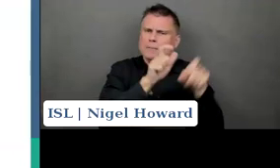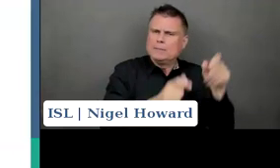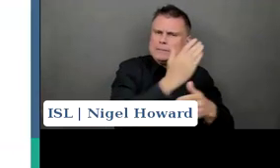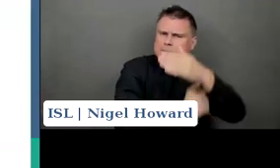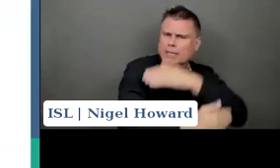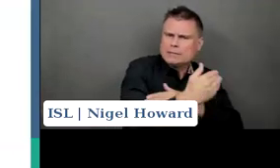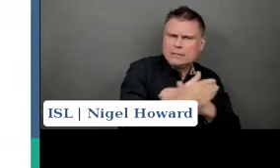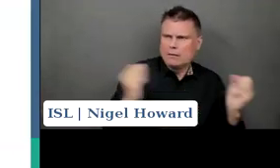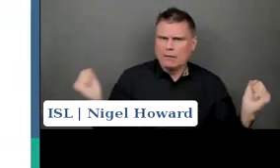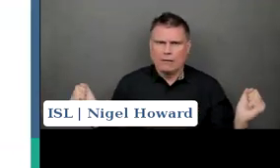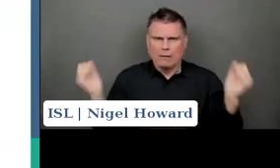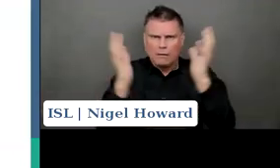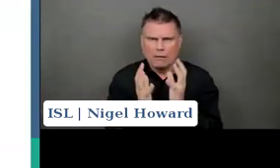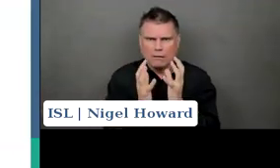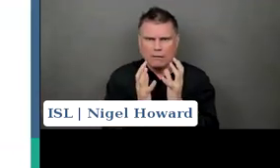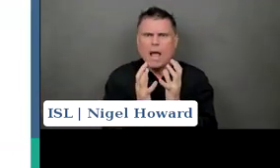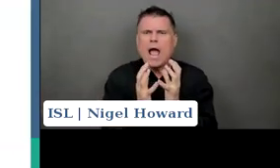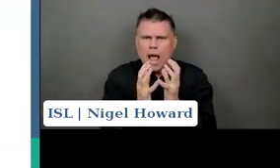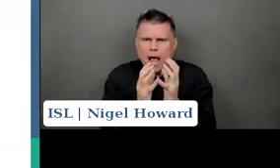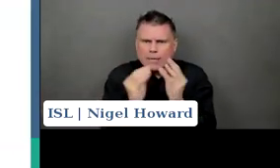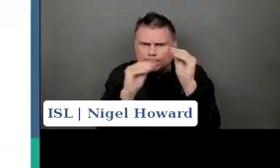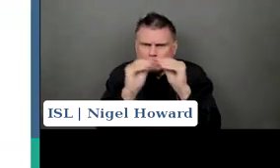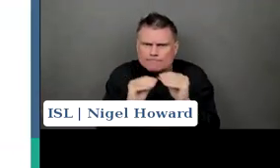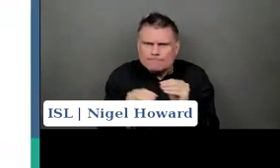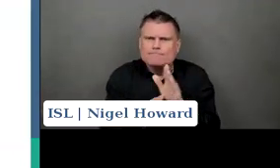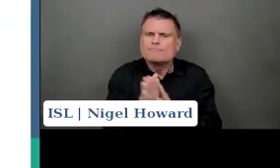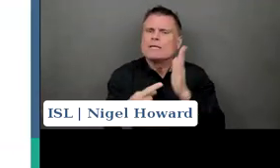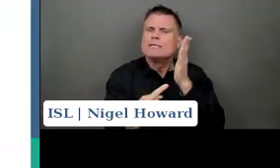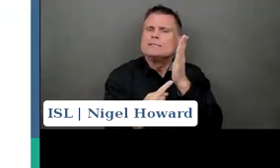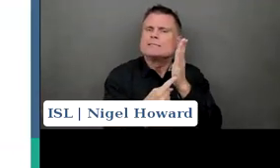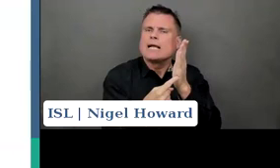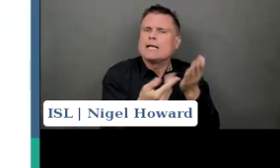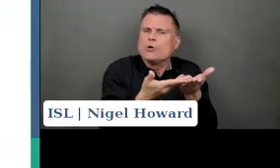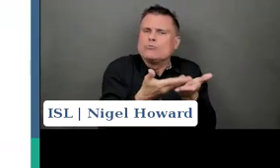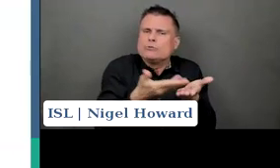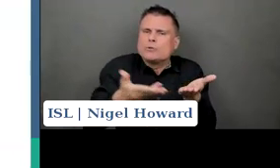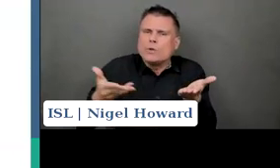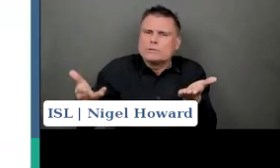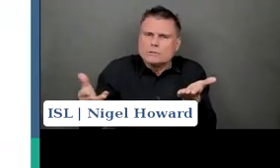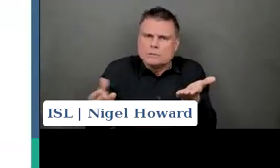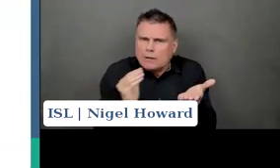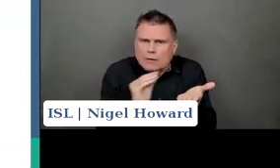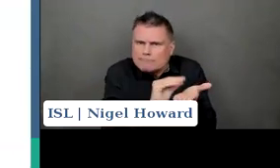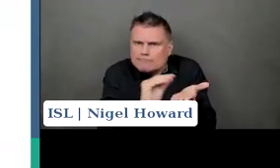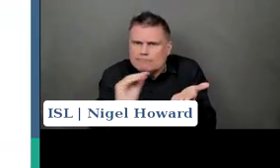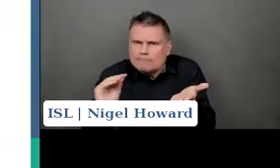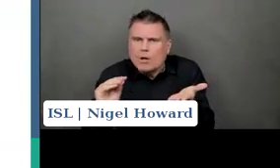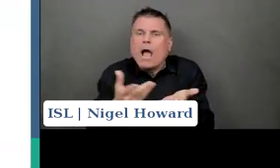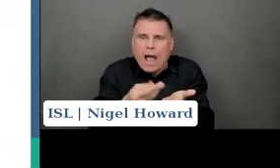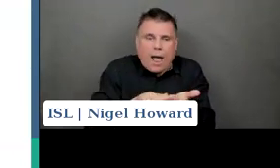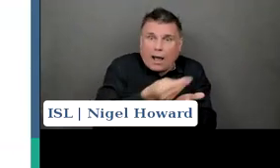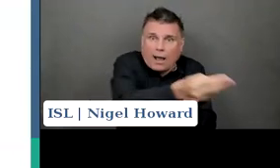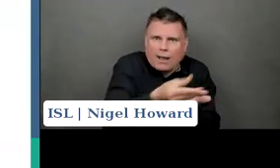develop some technical resources, including a guidance note. This process was facilitated by UNICEF, ILO and IDA with the support